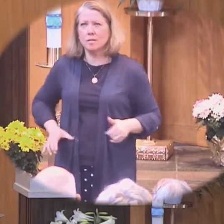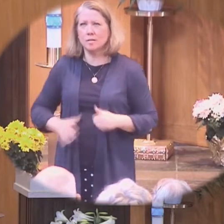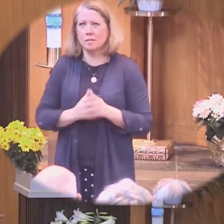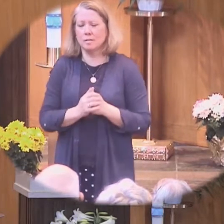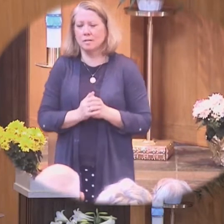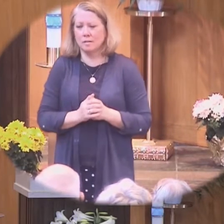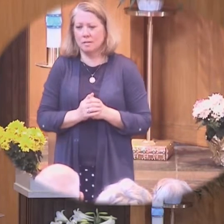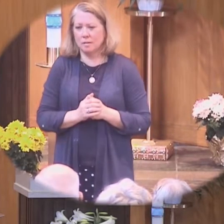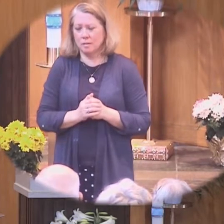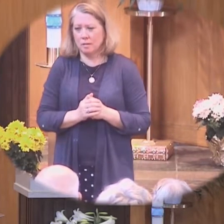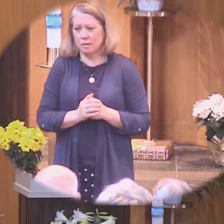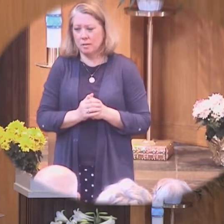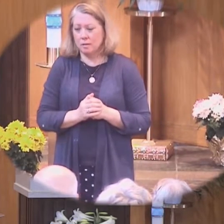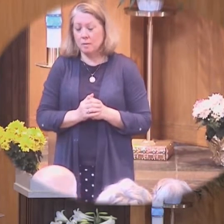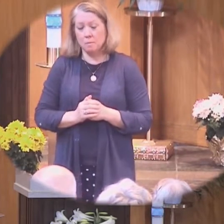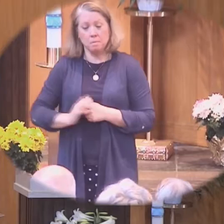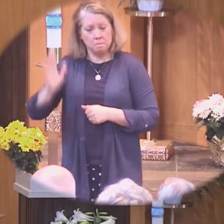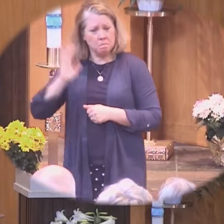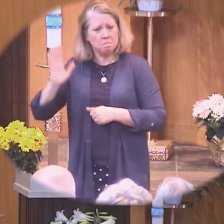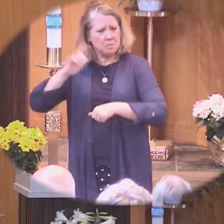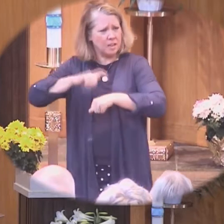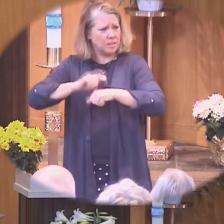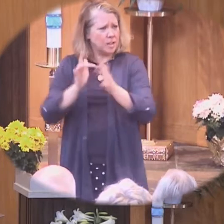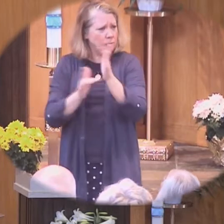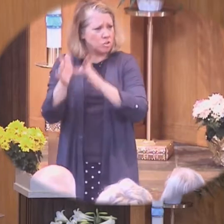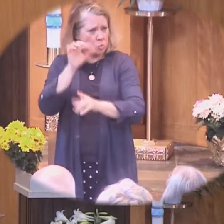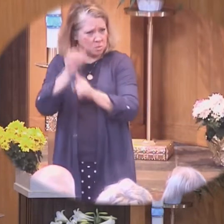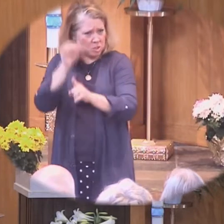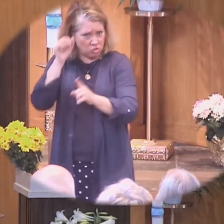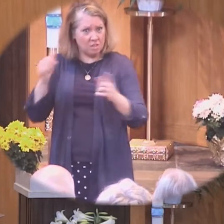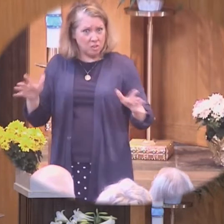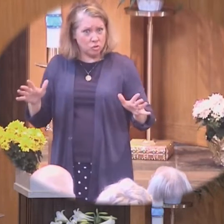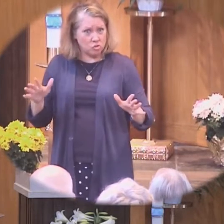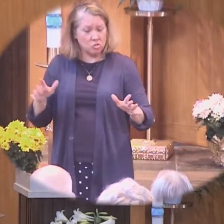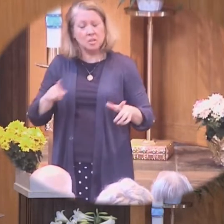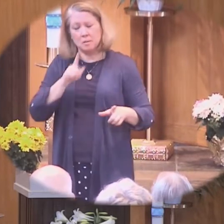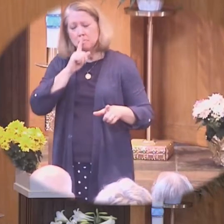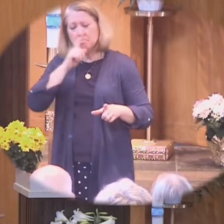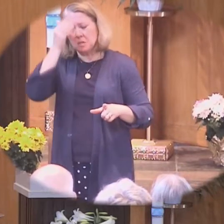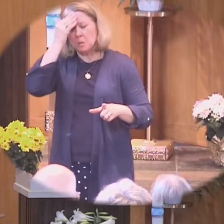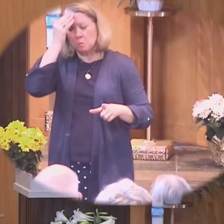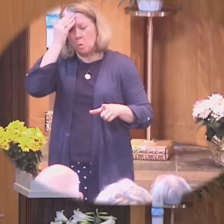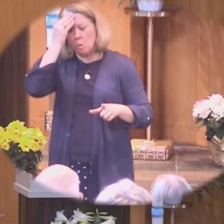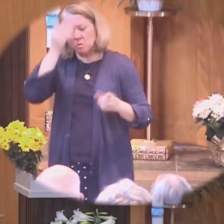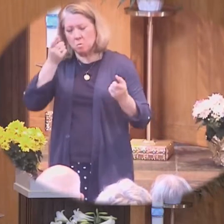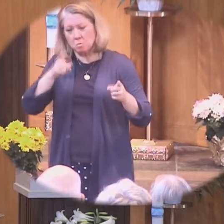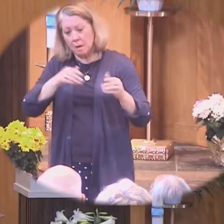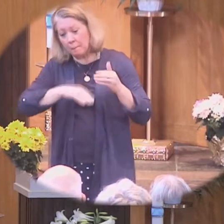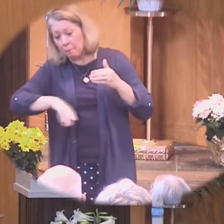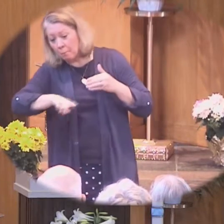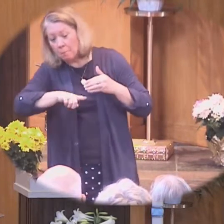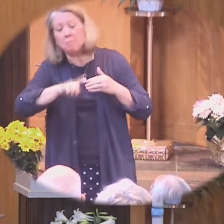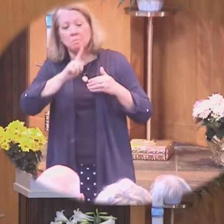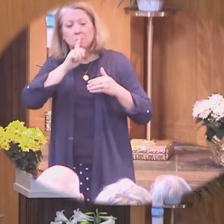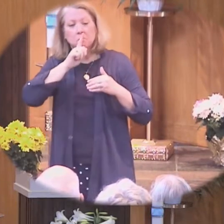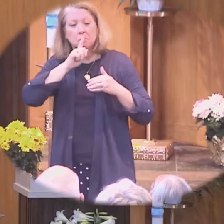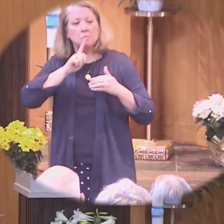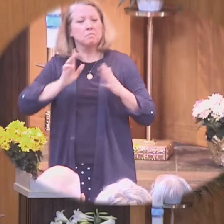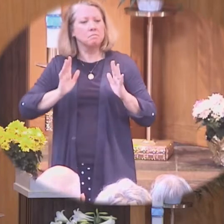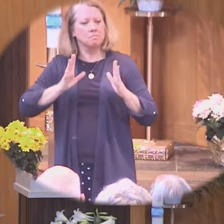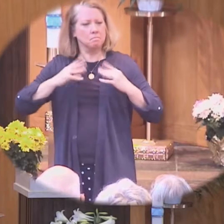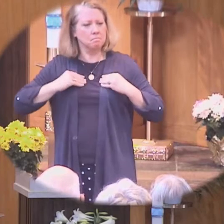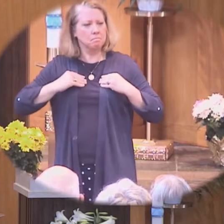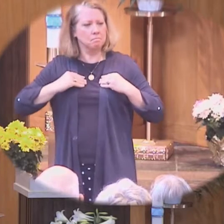Christ. At the time he was betrayed and entered willingly into his passion, he took